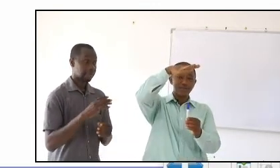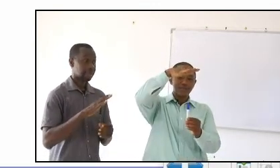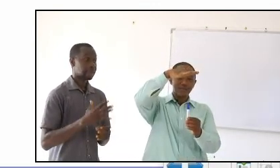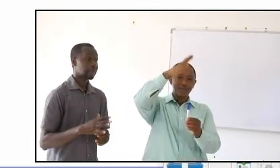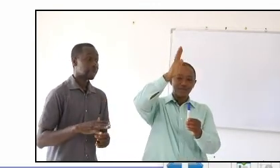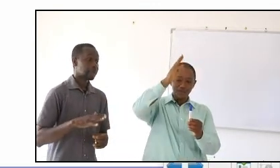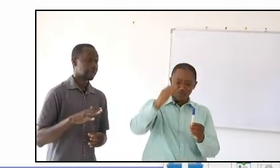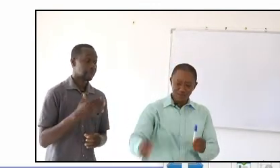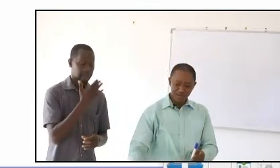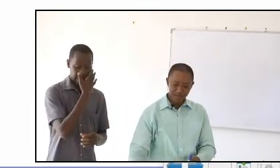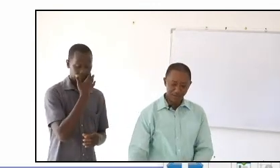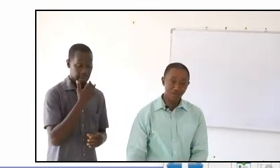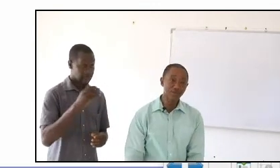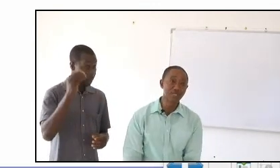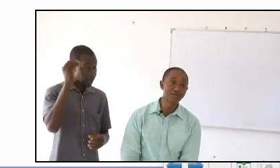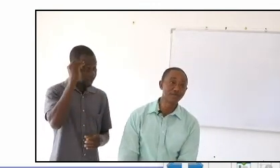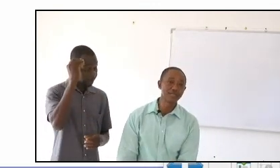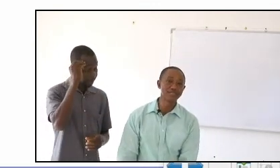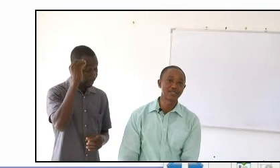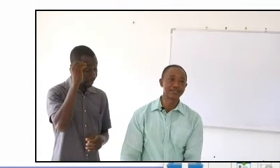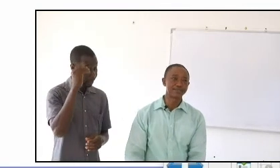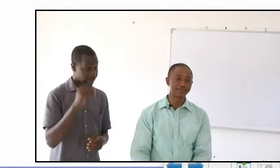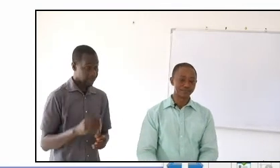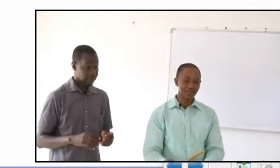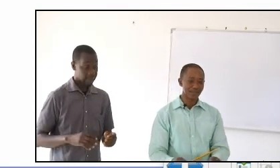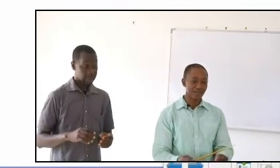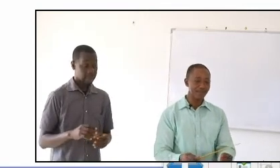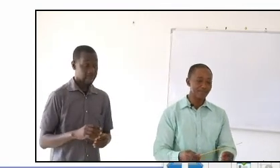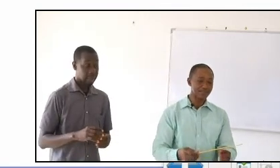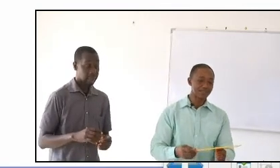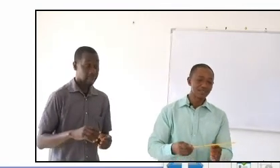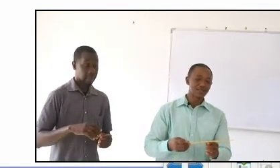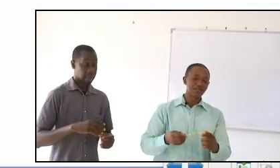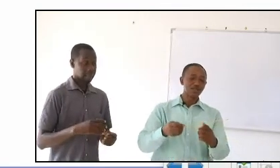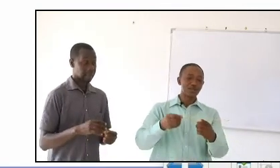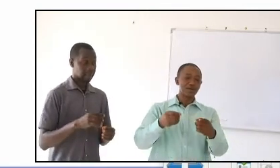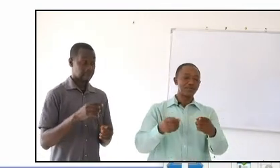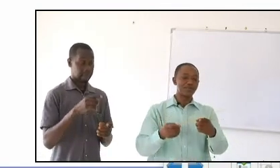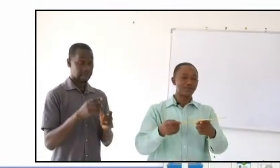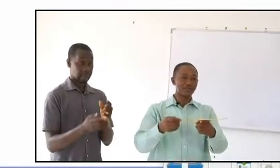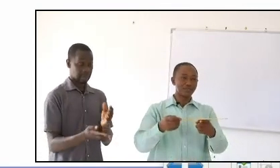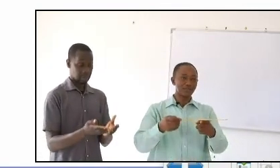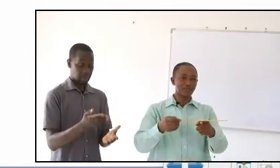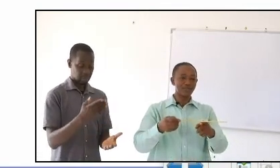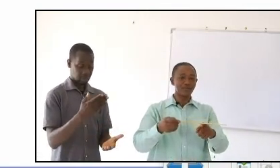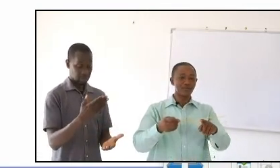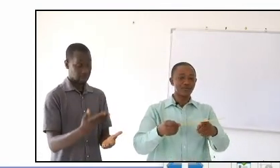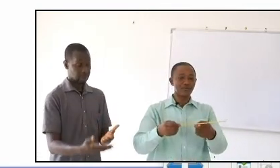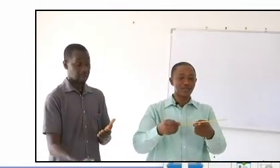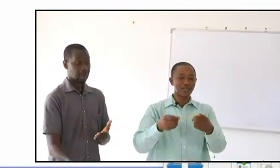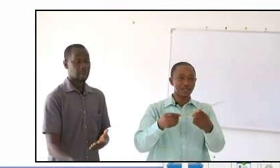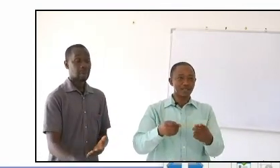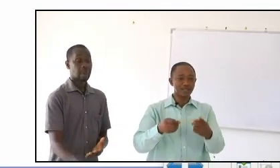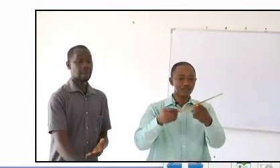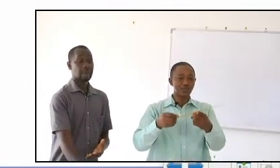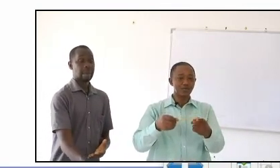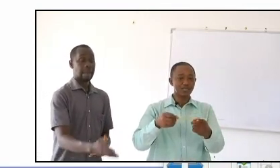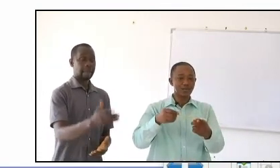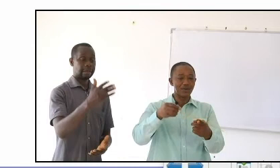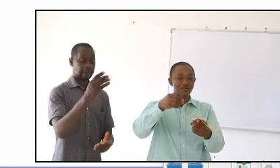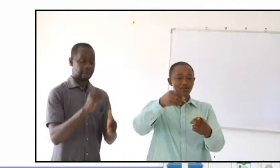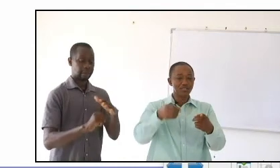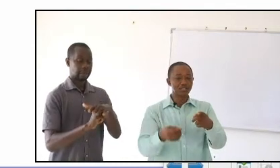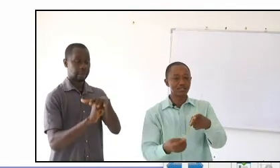example, if you remember when you're dealing with levers, talk about pivot, okay? The pivot provides a